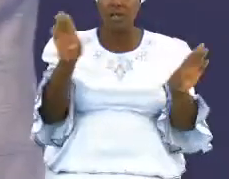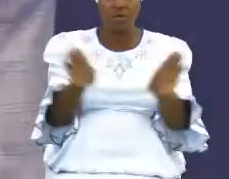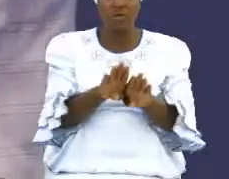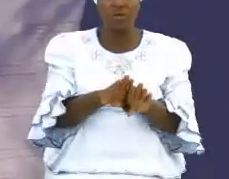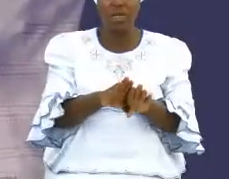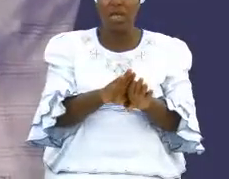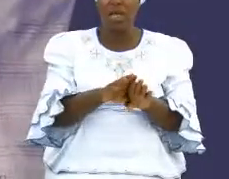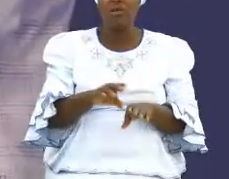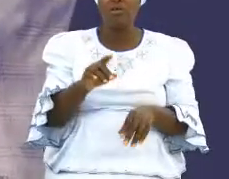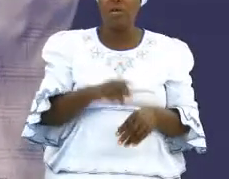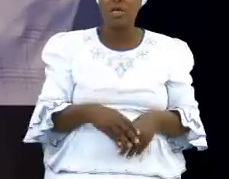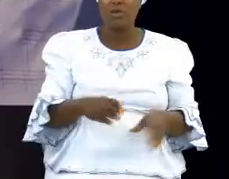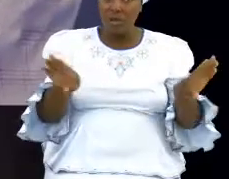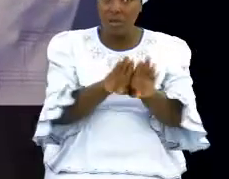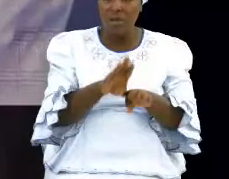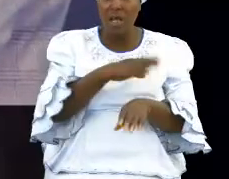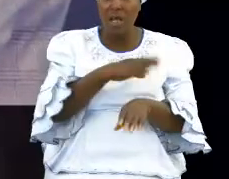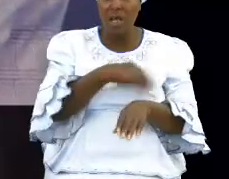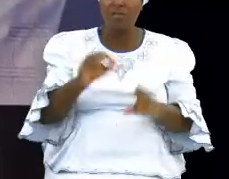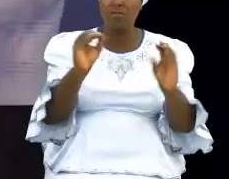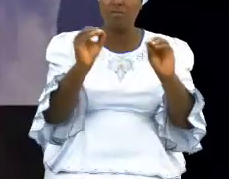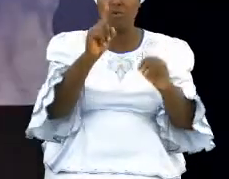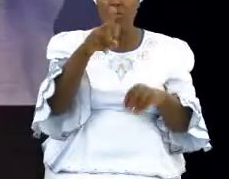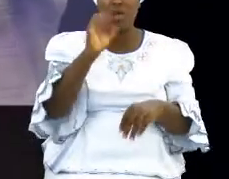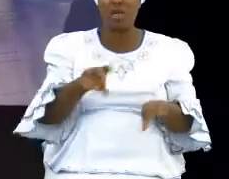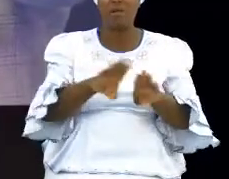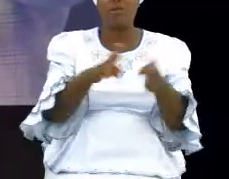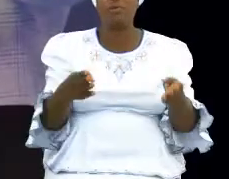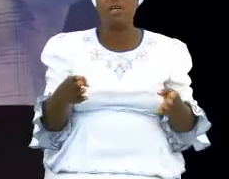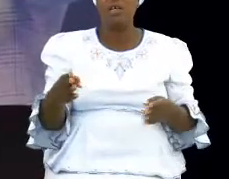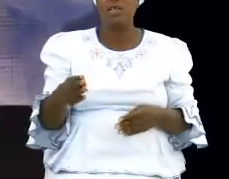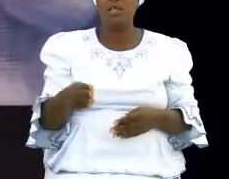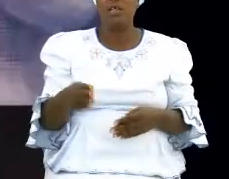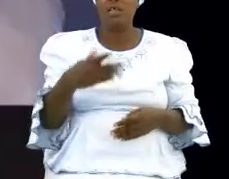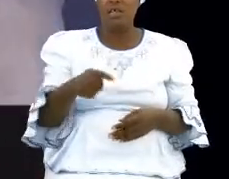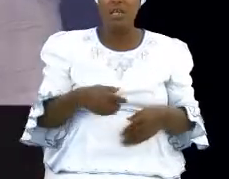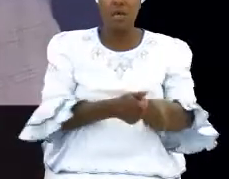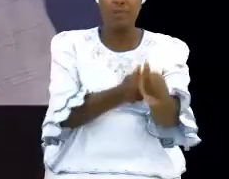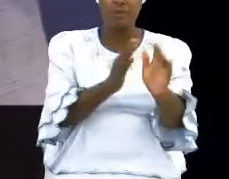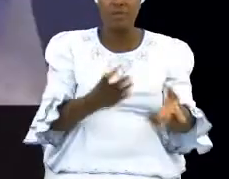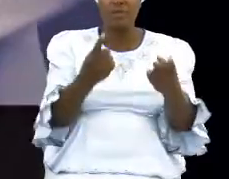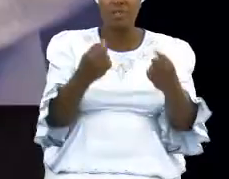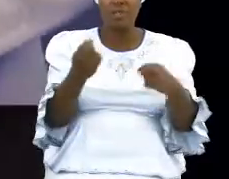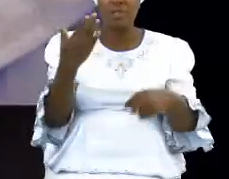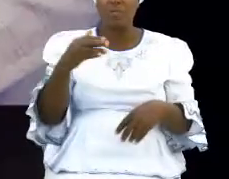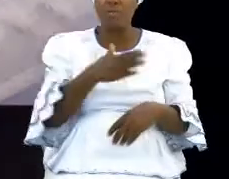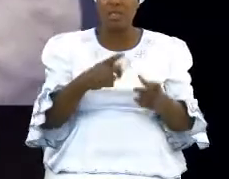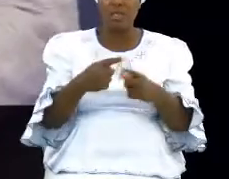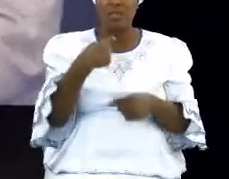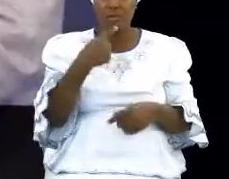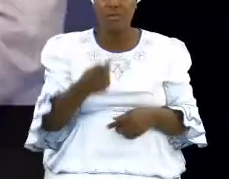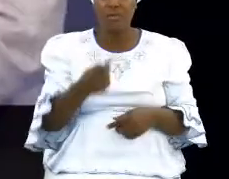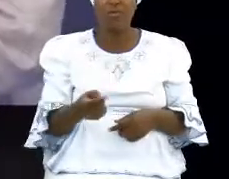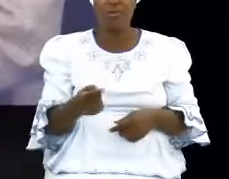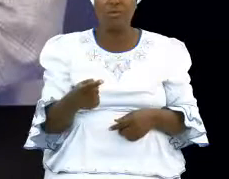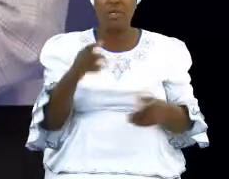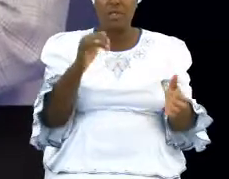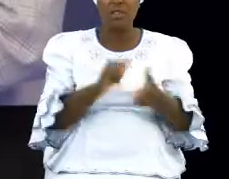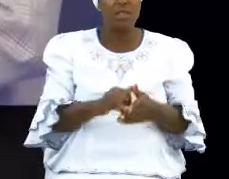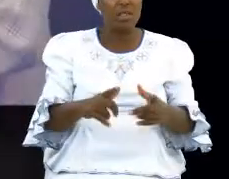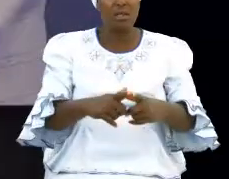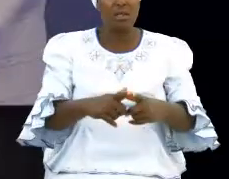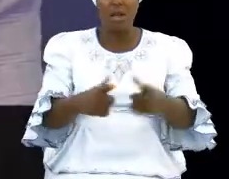no one can open. The apostles came and they told that large